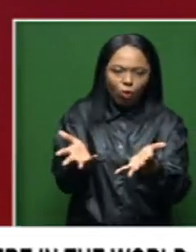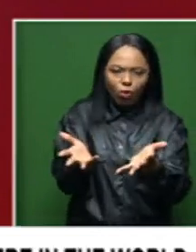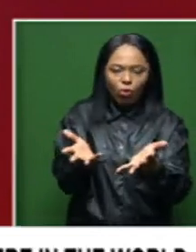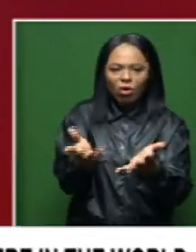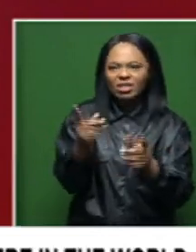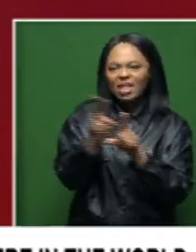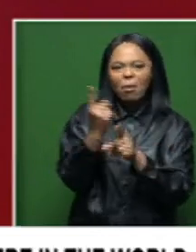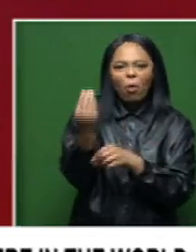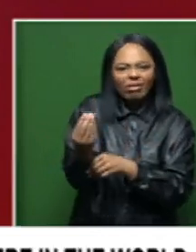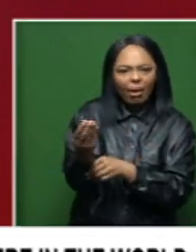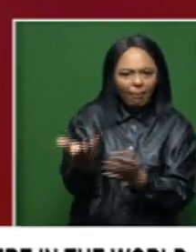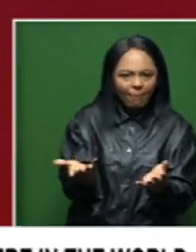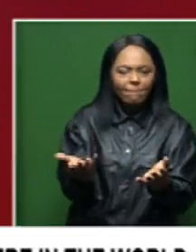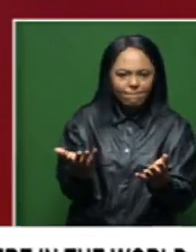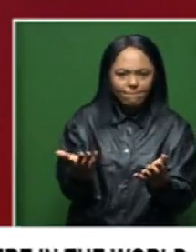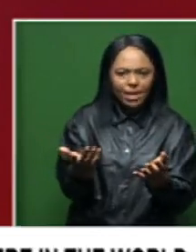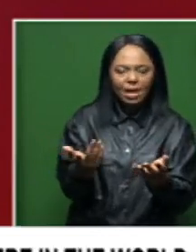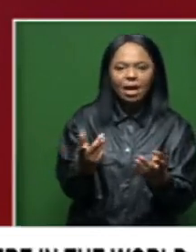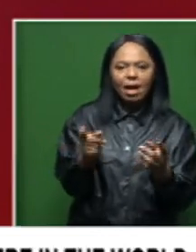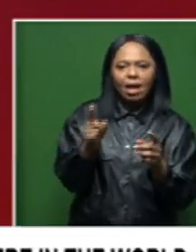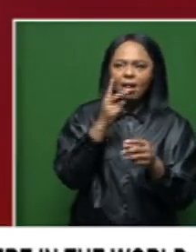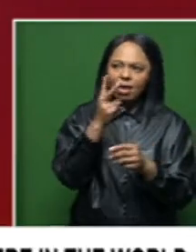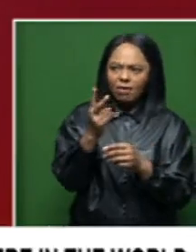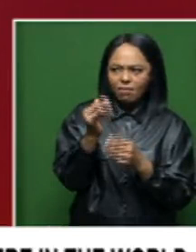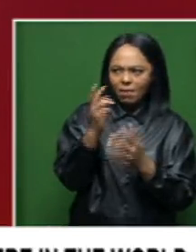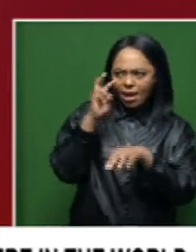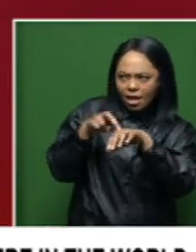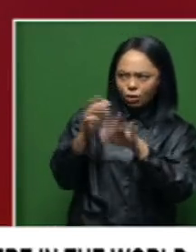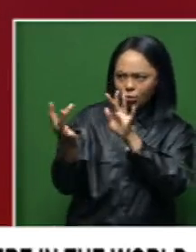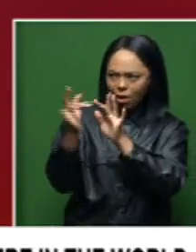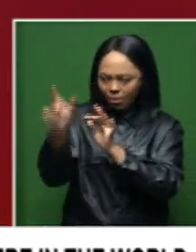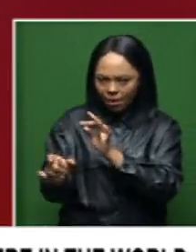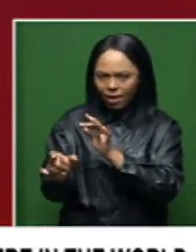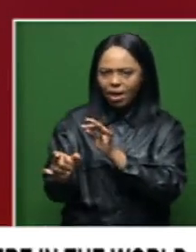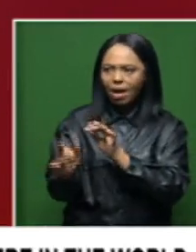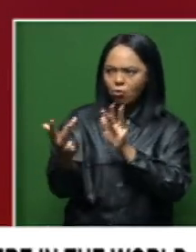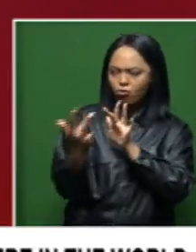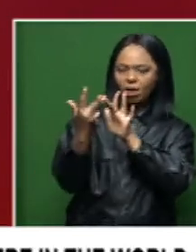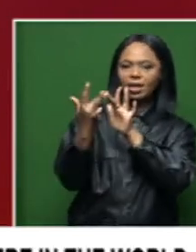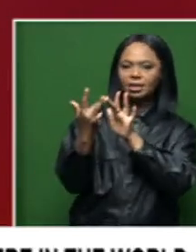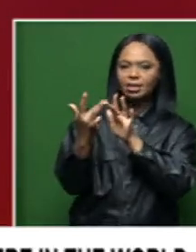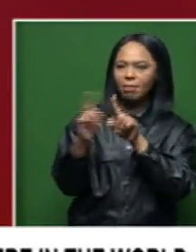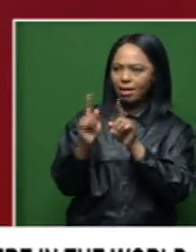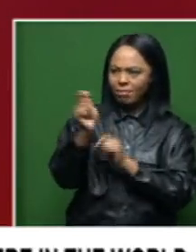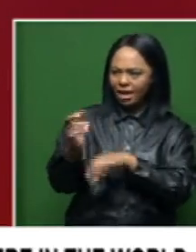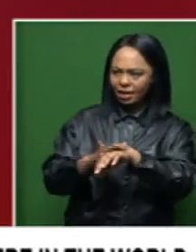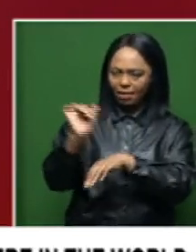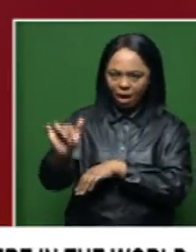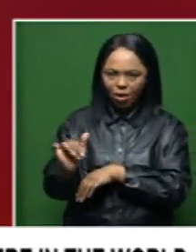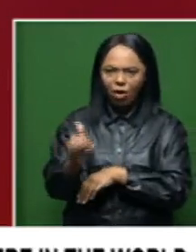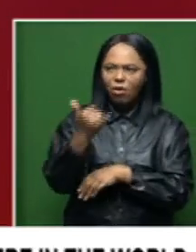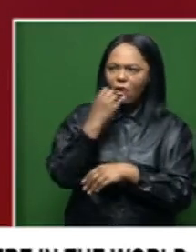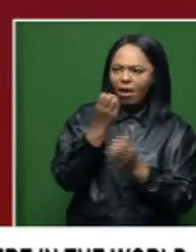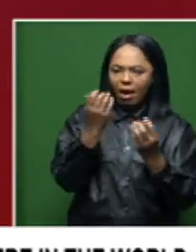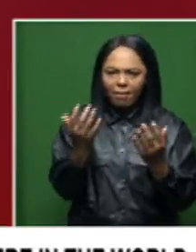as you've registered on the app, we can then connect if I have paid for your time. So the contact details are not exposed. Contact details are not